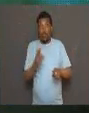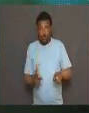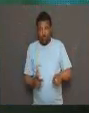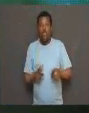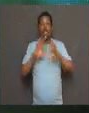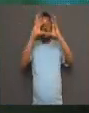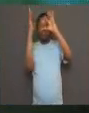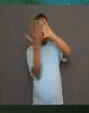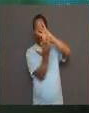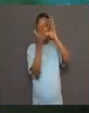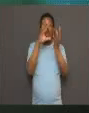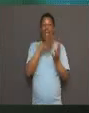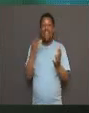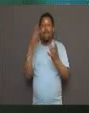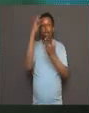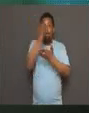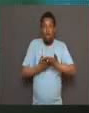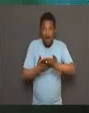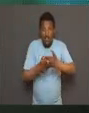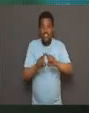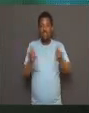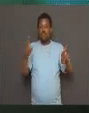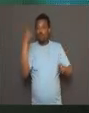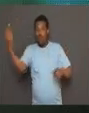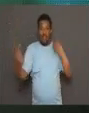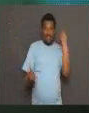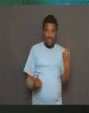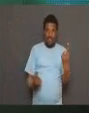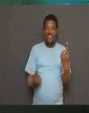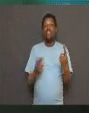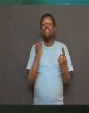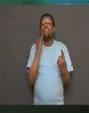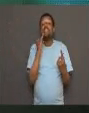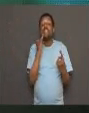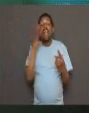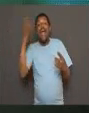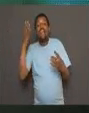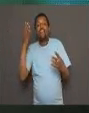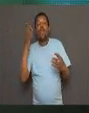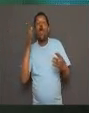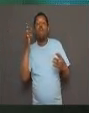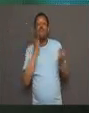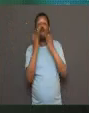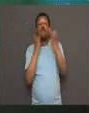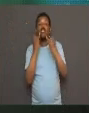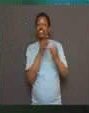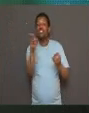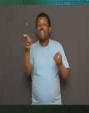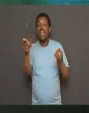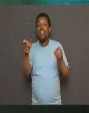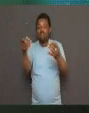Globes and maps differ from one another in the kinds of information